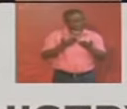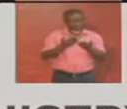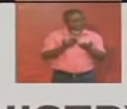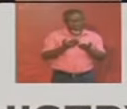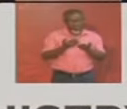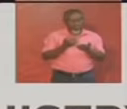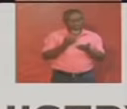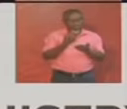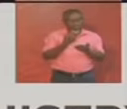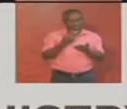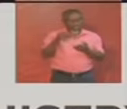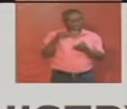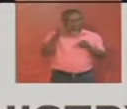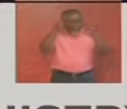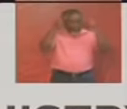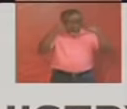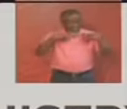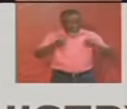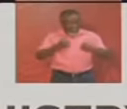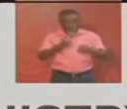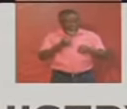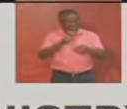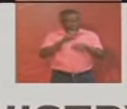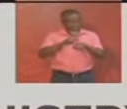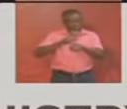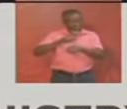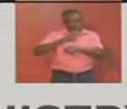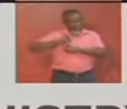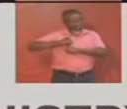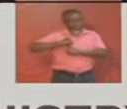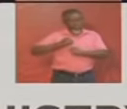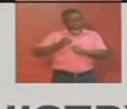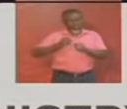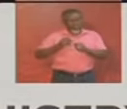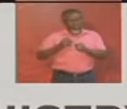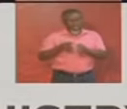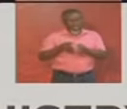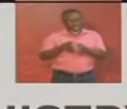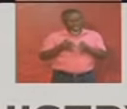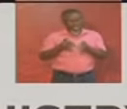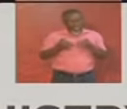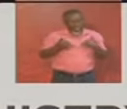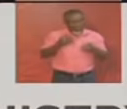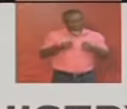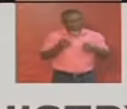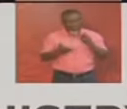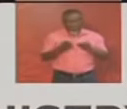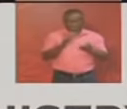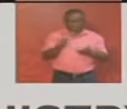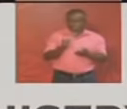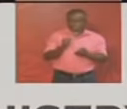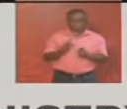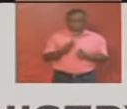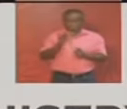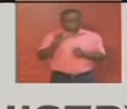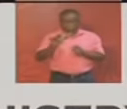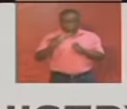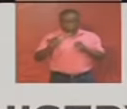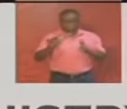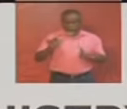National Security, and overall government policy, to have a person not board a flight would be if they do